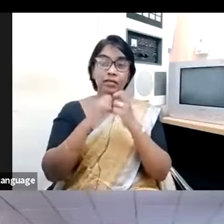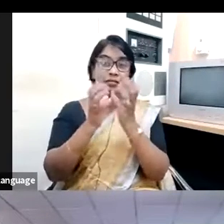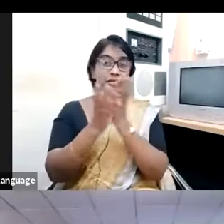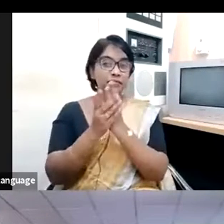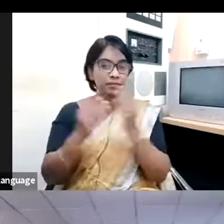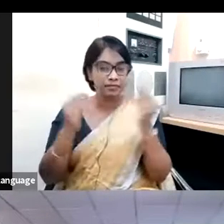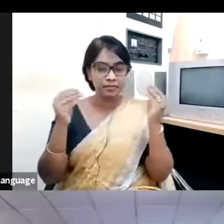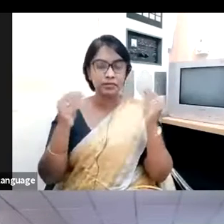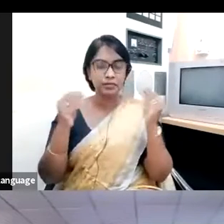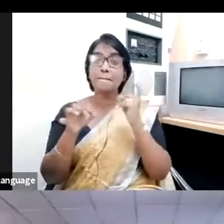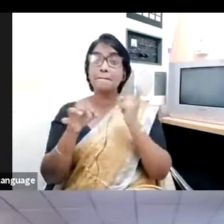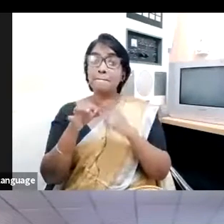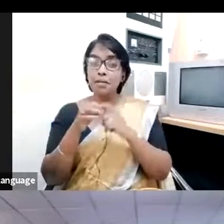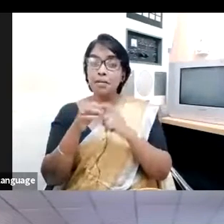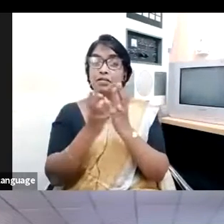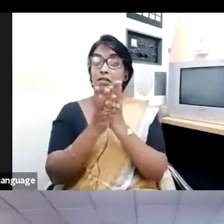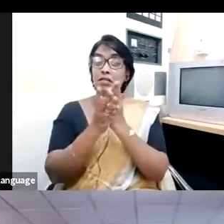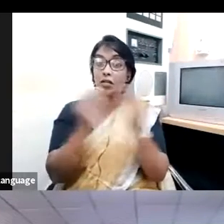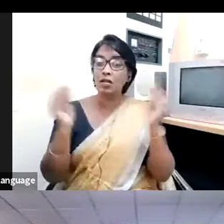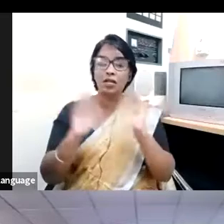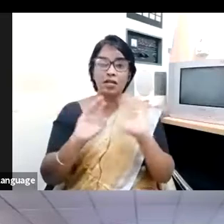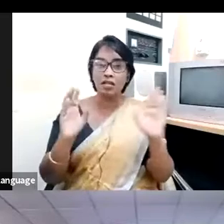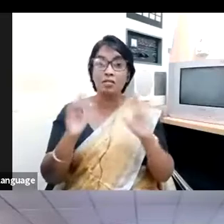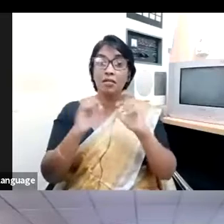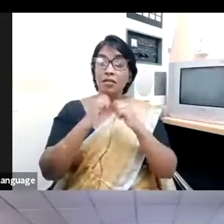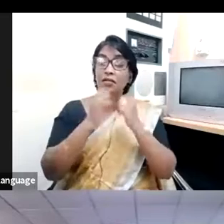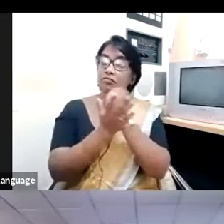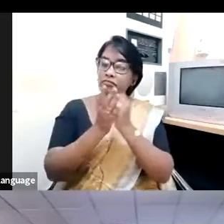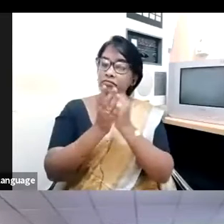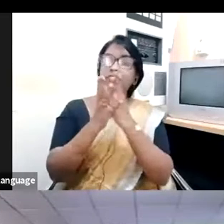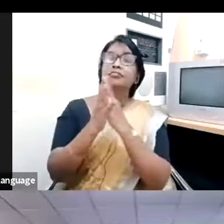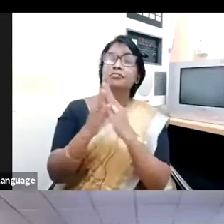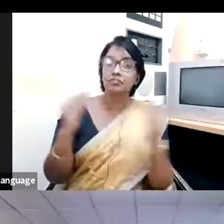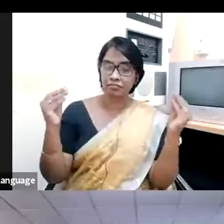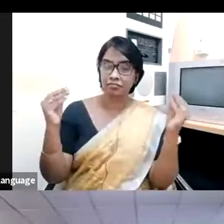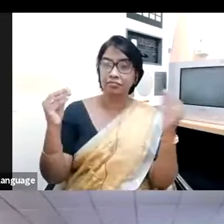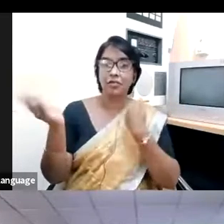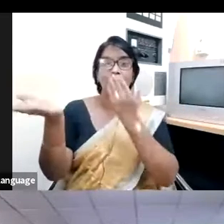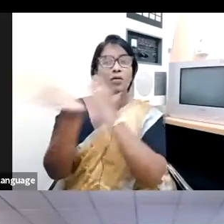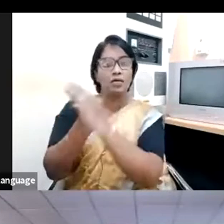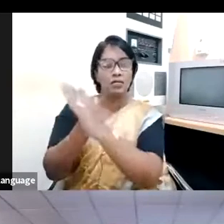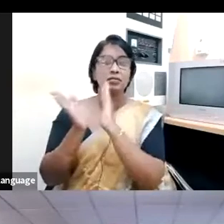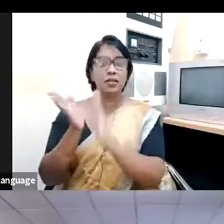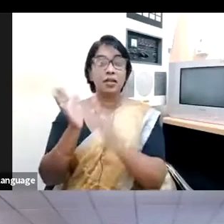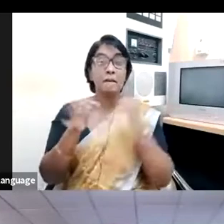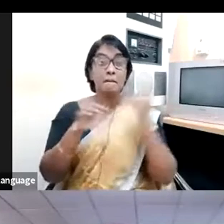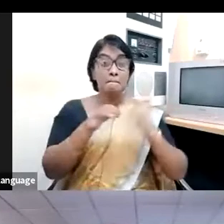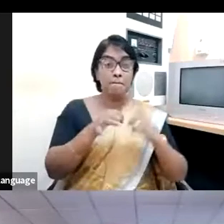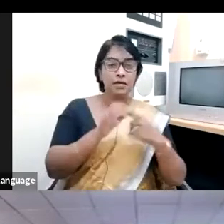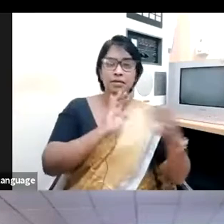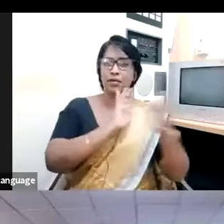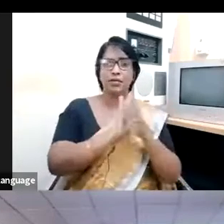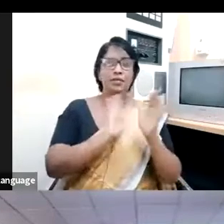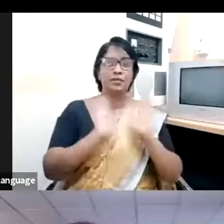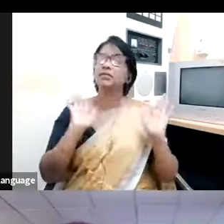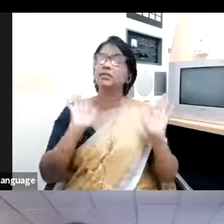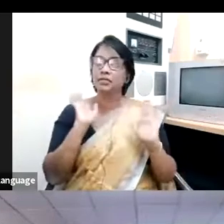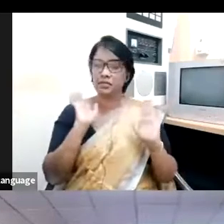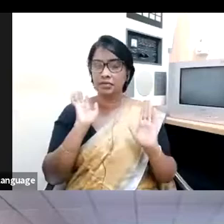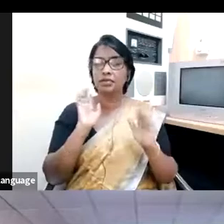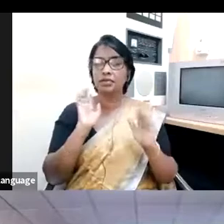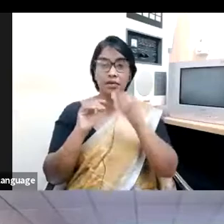in a smaller way, be part of the solution, because we are, as you very correctly said, it's an emergency. Although I did